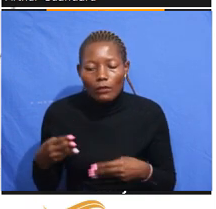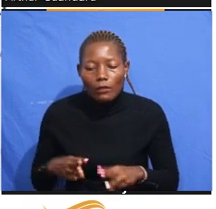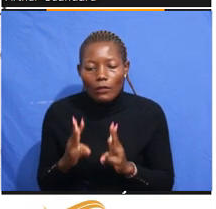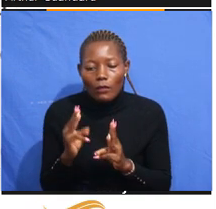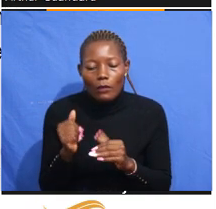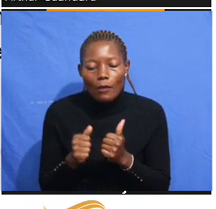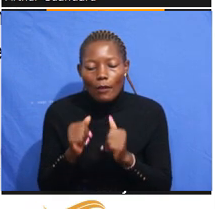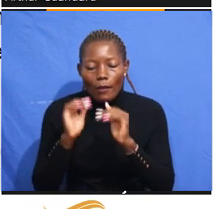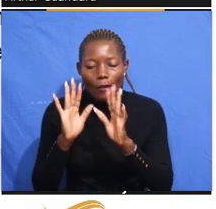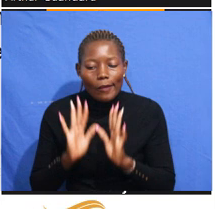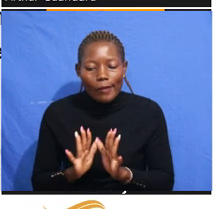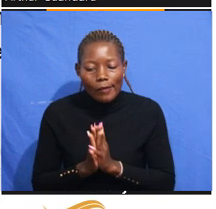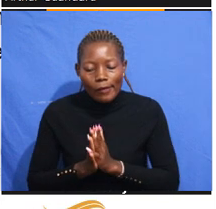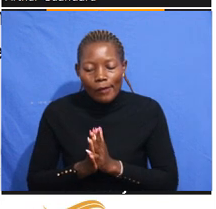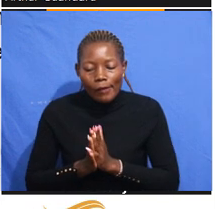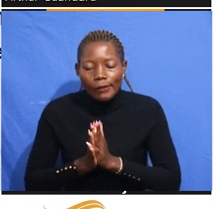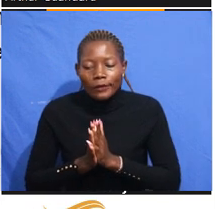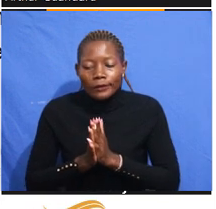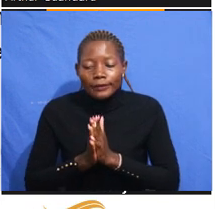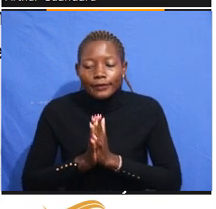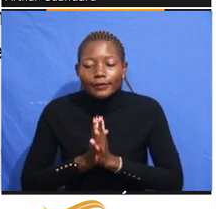that is important. And